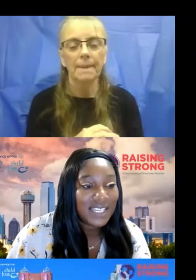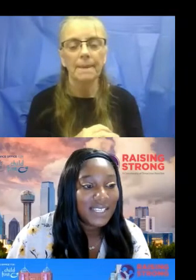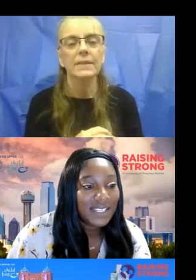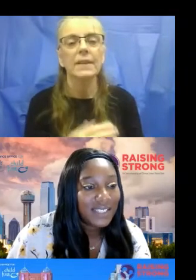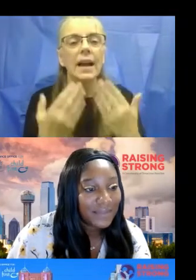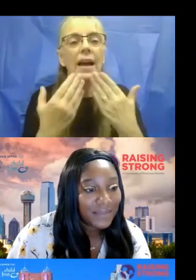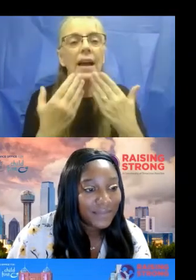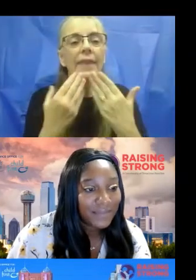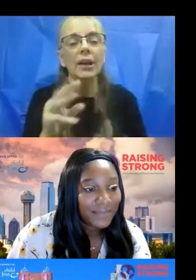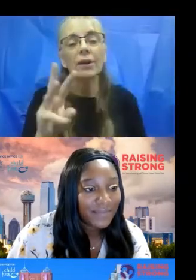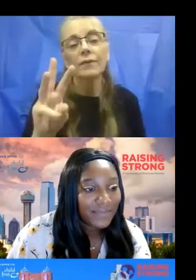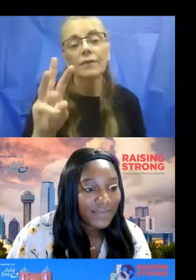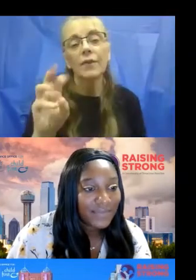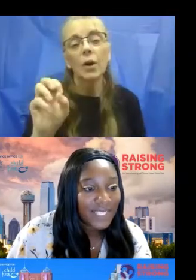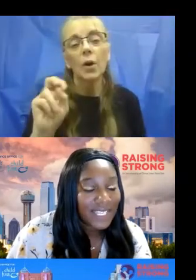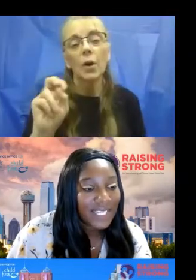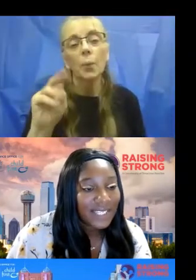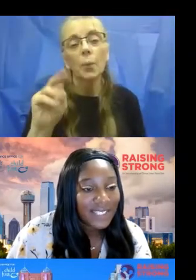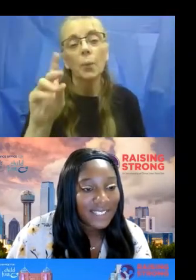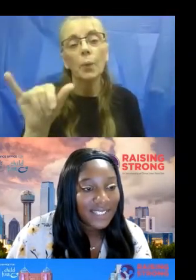Wendy.